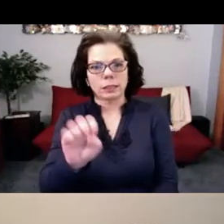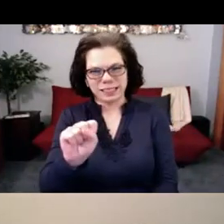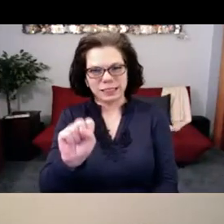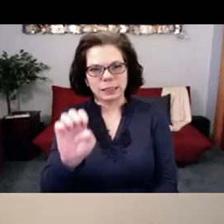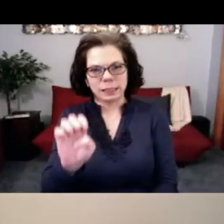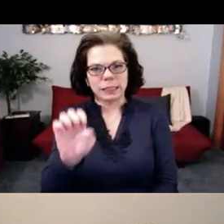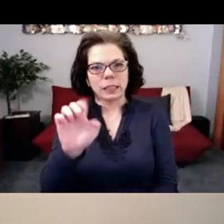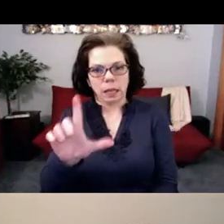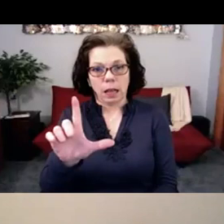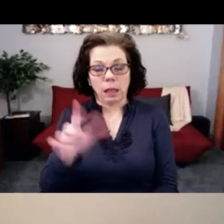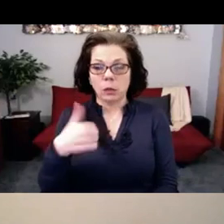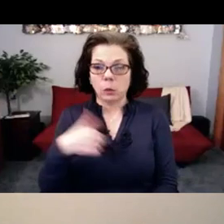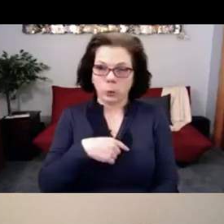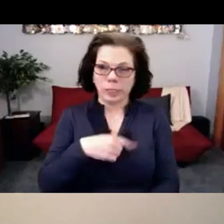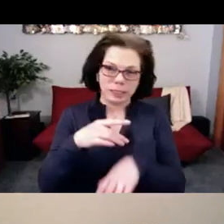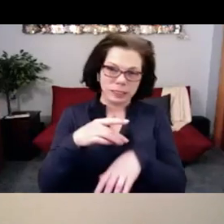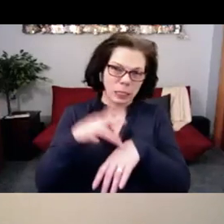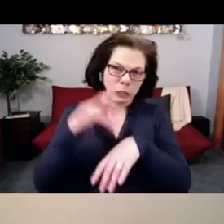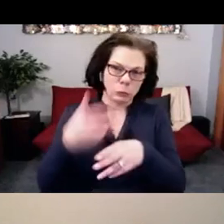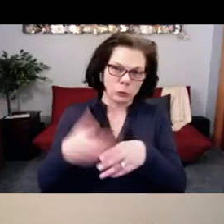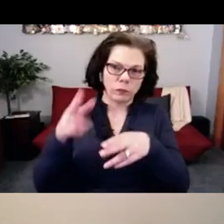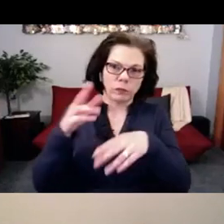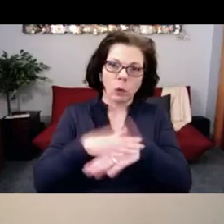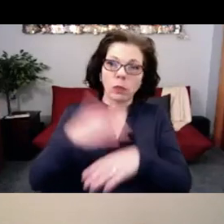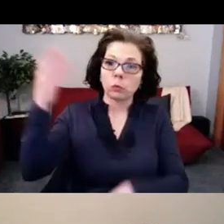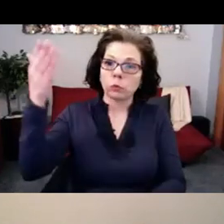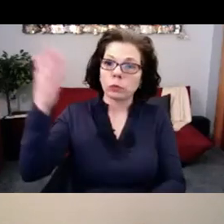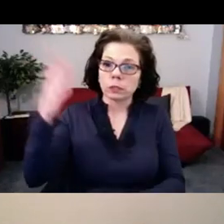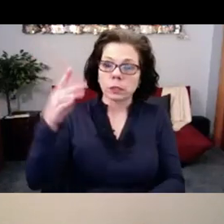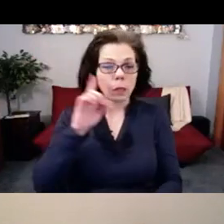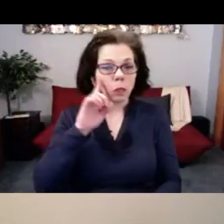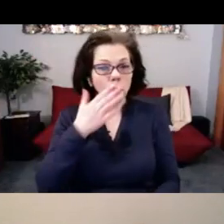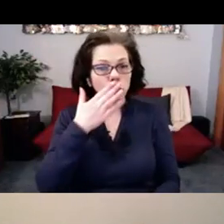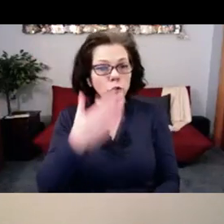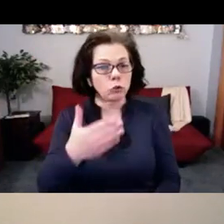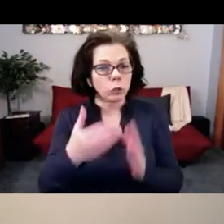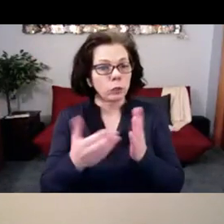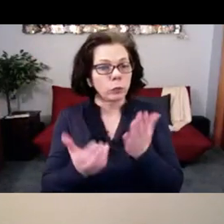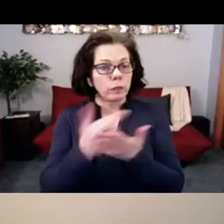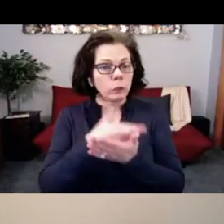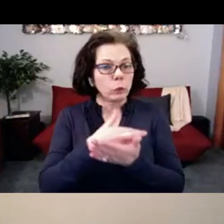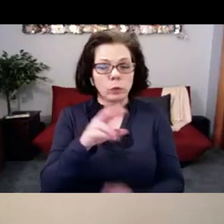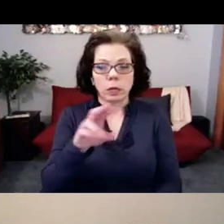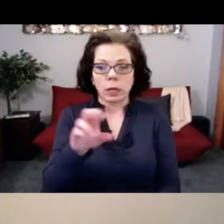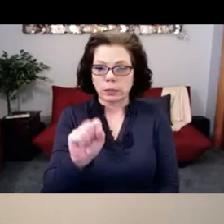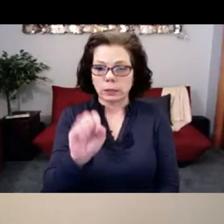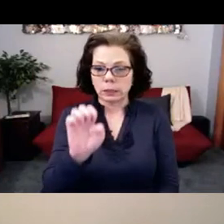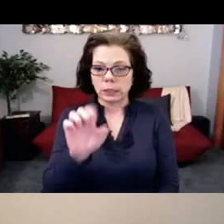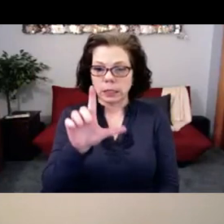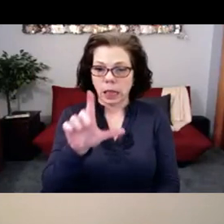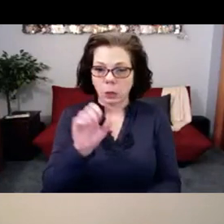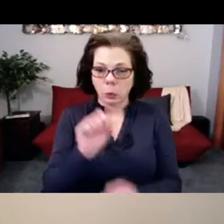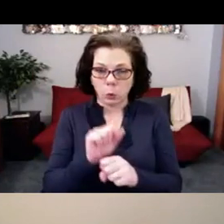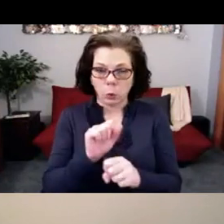the presentation, but I thought it would be good to be able to reiterate some of the SEL work that is being done.